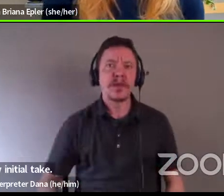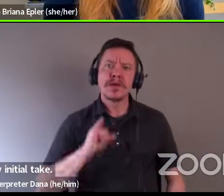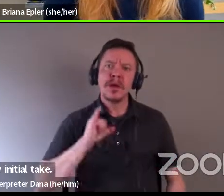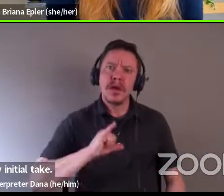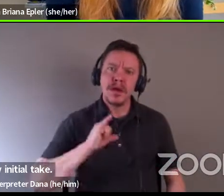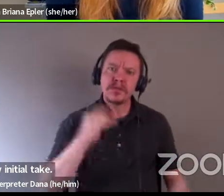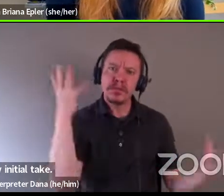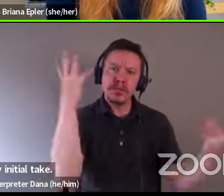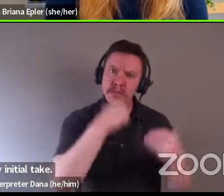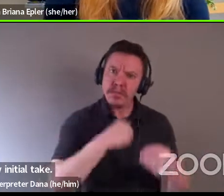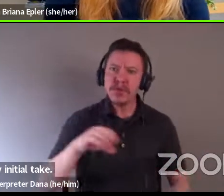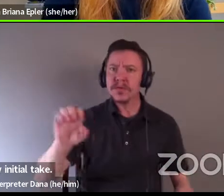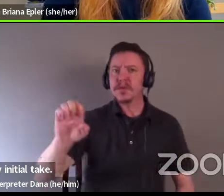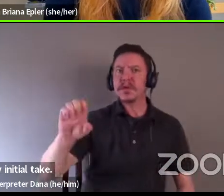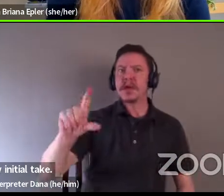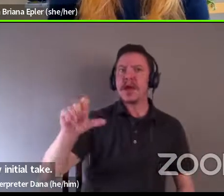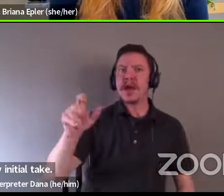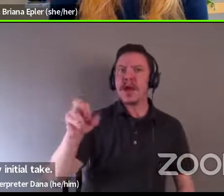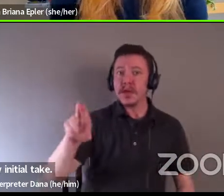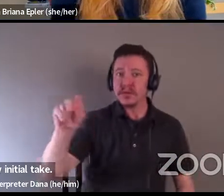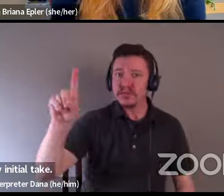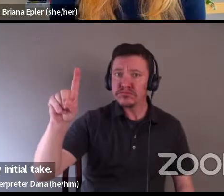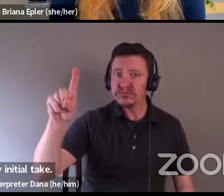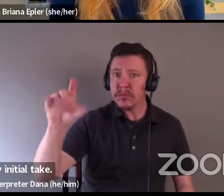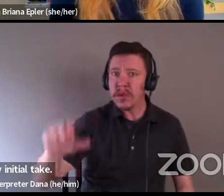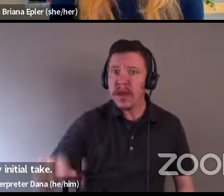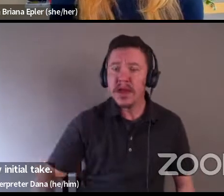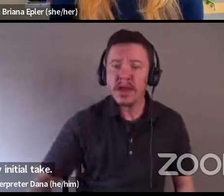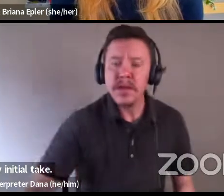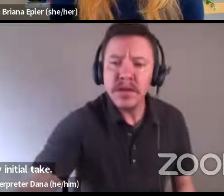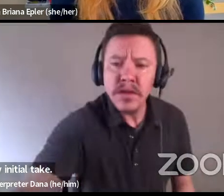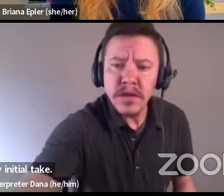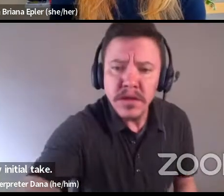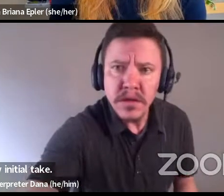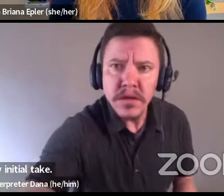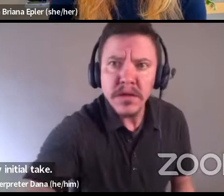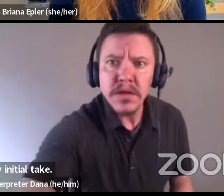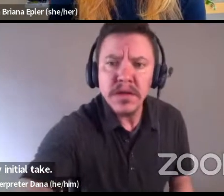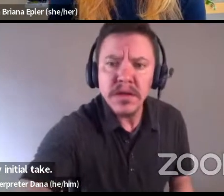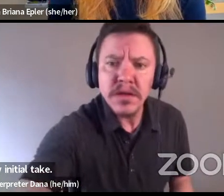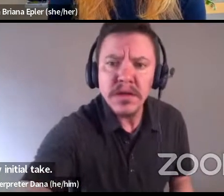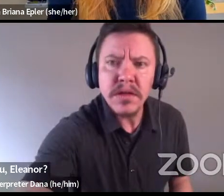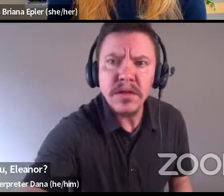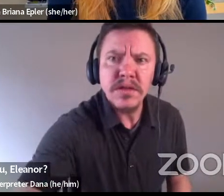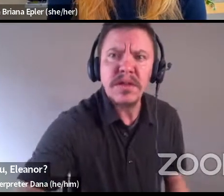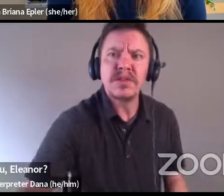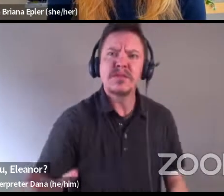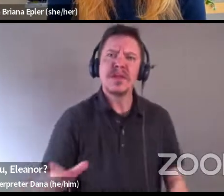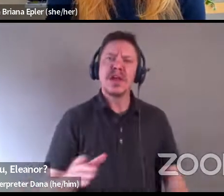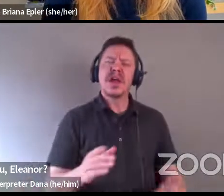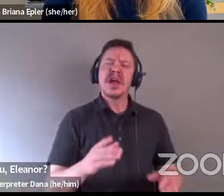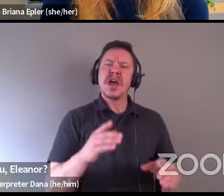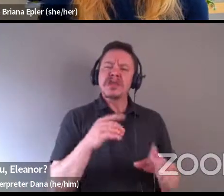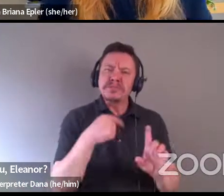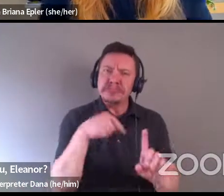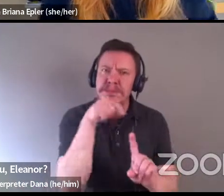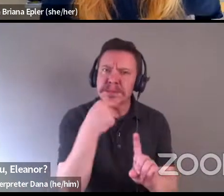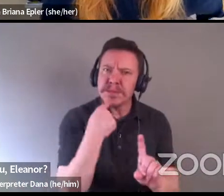Beautiful. How about you, Eleanor? Yeah, I kind of lost it. You talk about leadership.